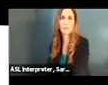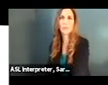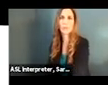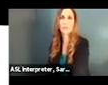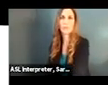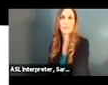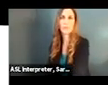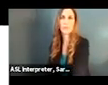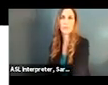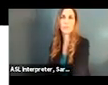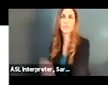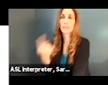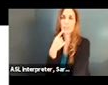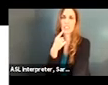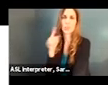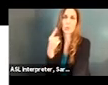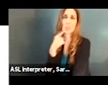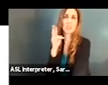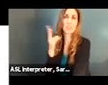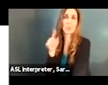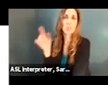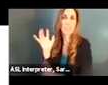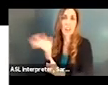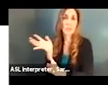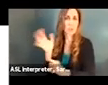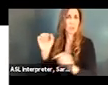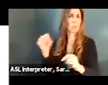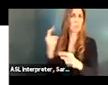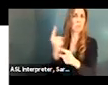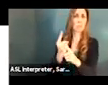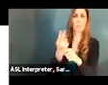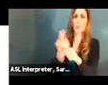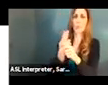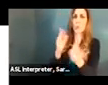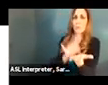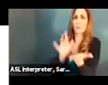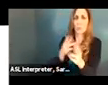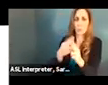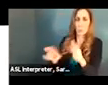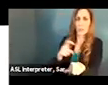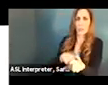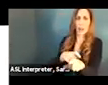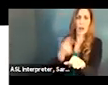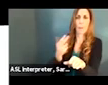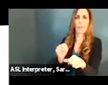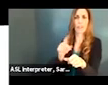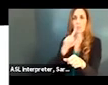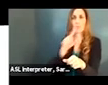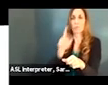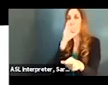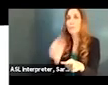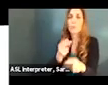someone said they only use it for 2 to 5 minutes. So yeah, so it might be that you use a tablet, but just for a very brief time, and it might be really engaging